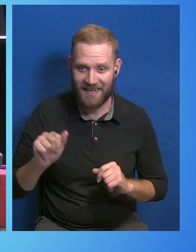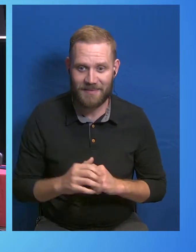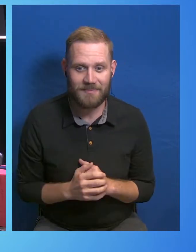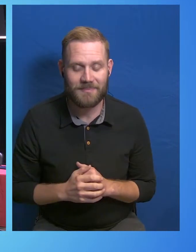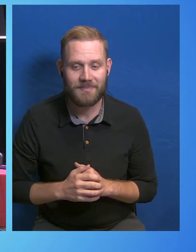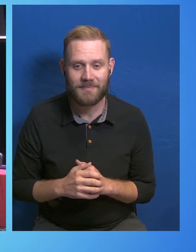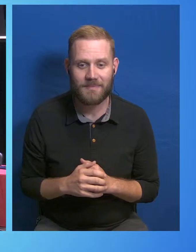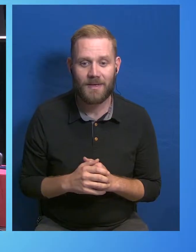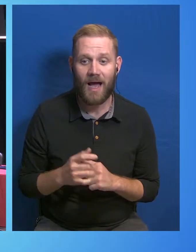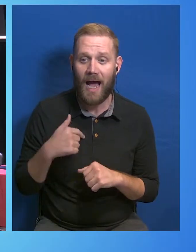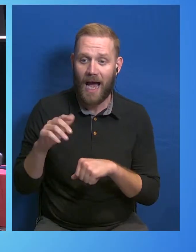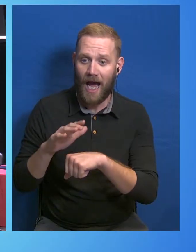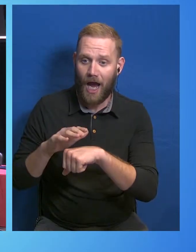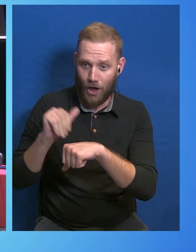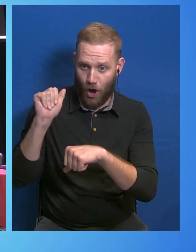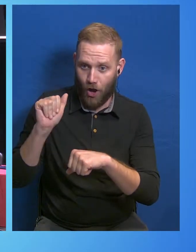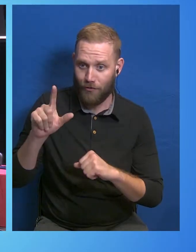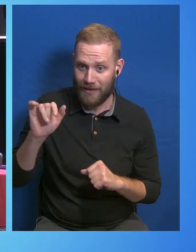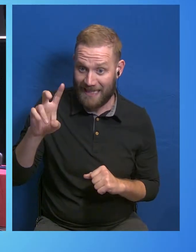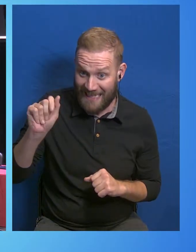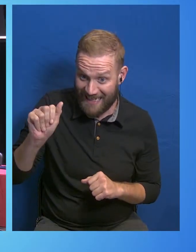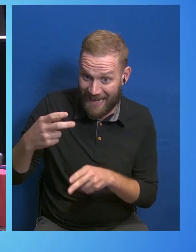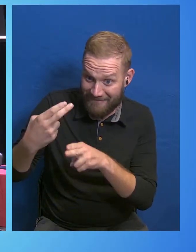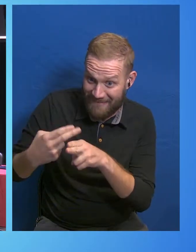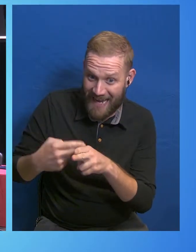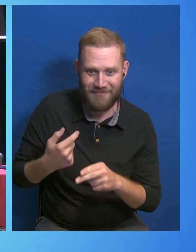and I call for Linda Bove. She's here.